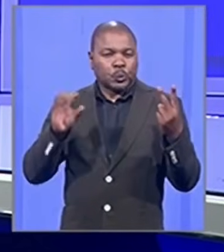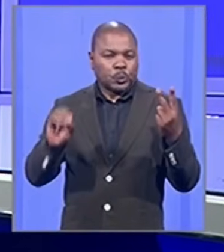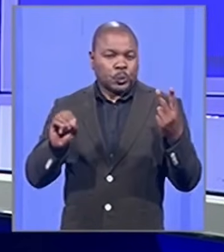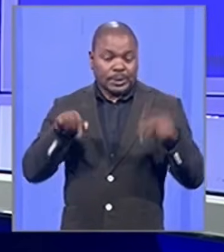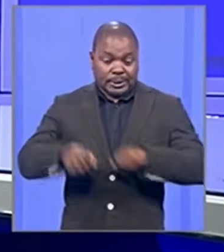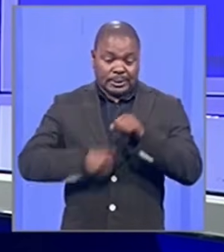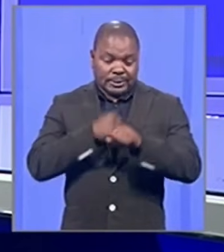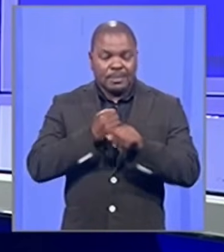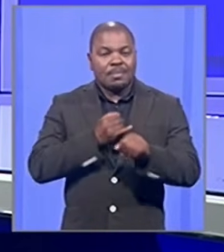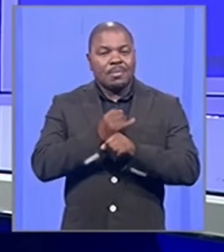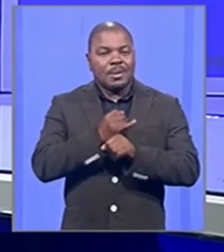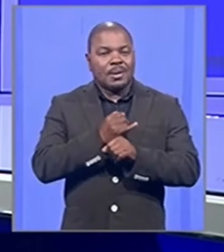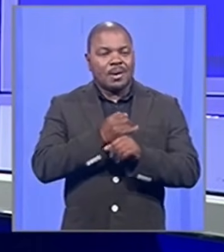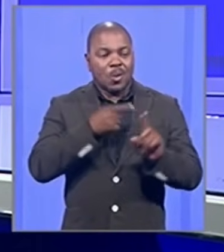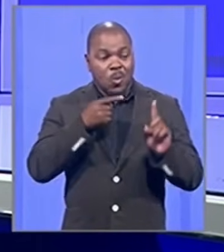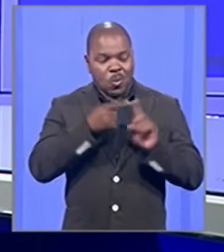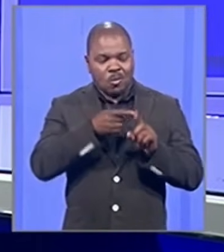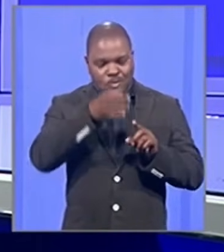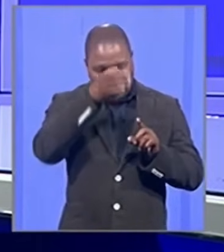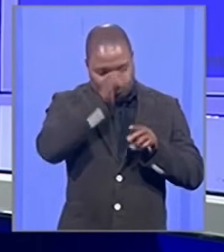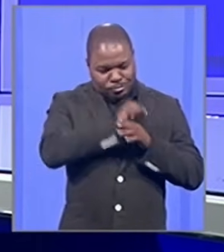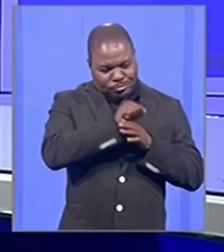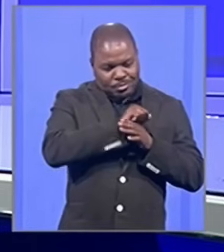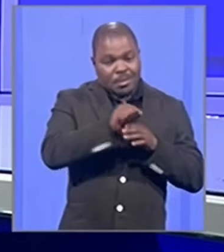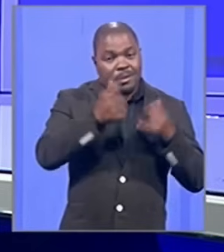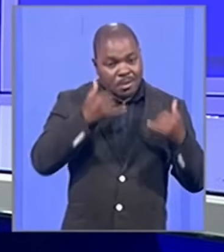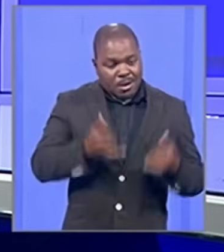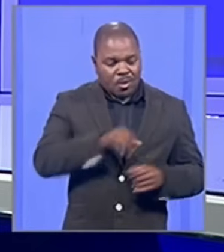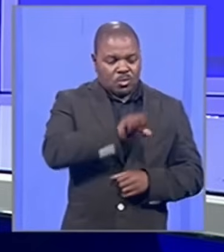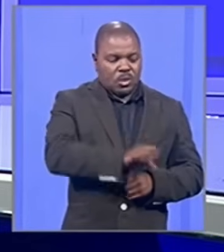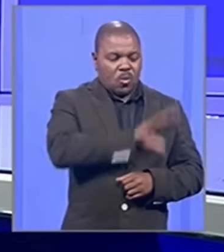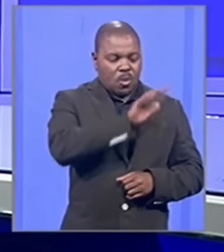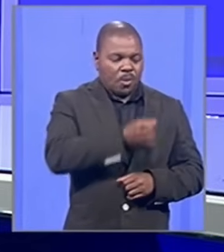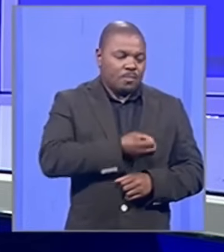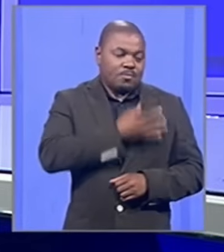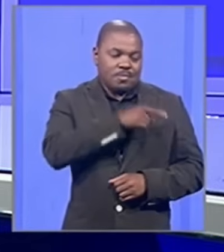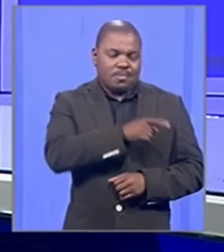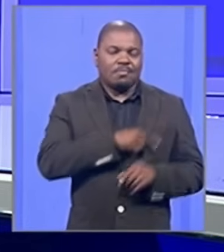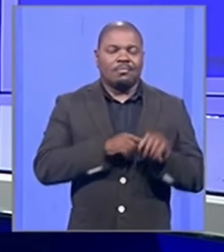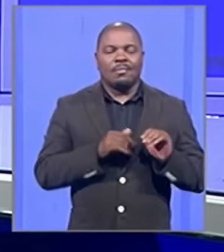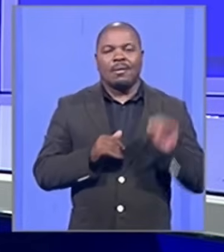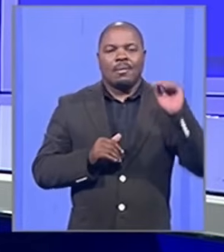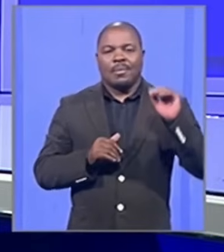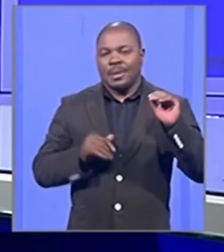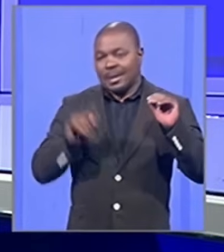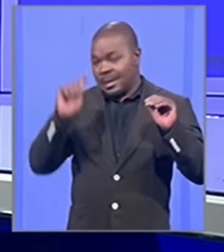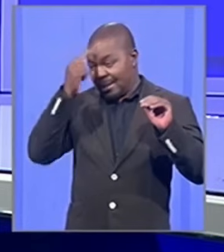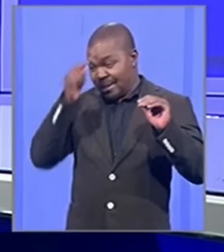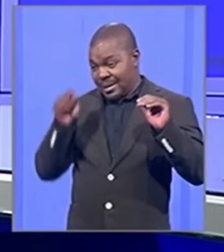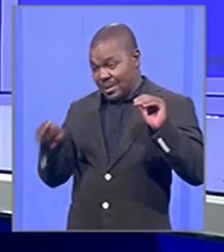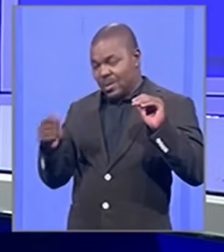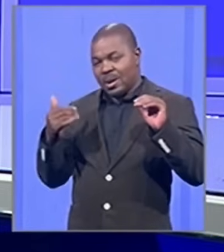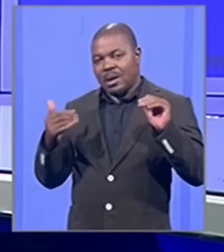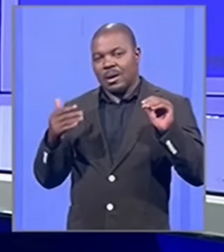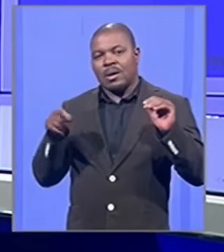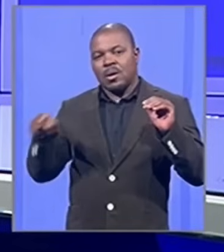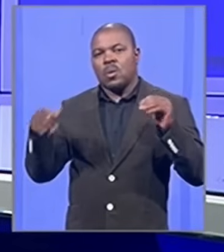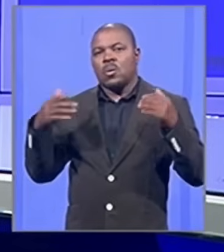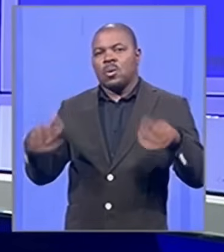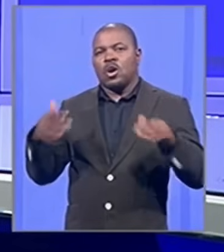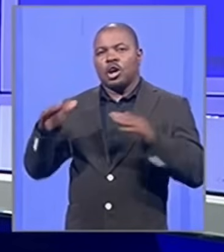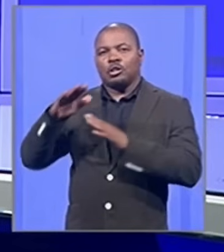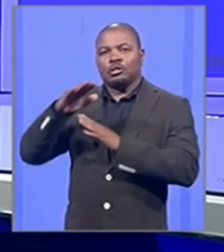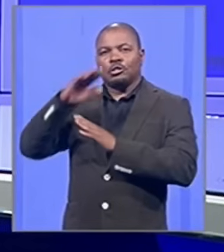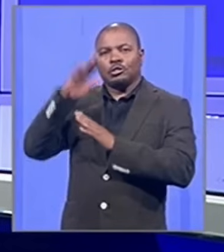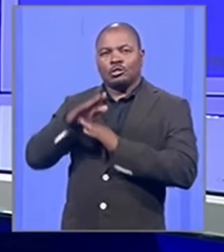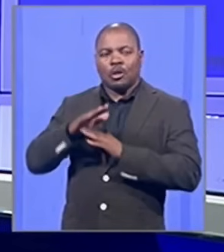monongwaga mo bokatising jwa gagwe. Jaanong di-Proteas di eteletse pele. India e kwa maemong a kwa godimo